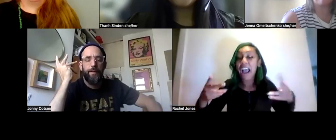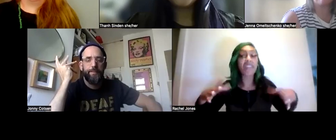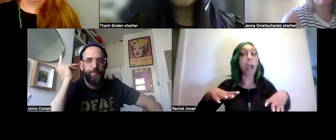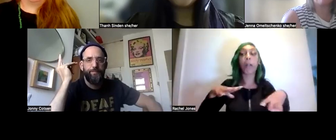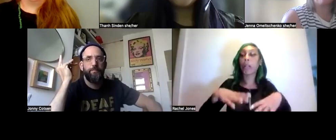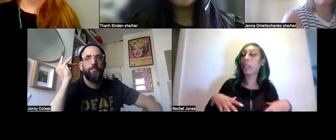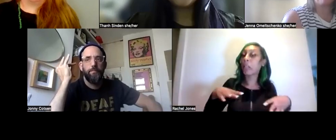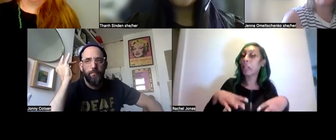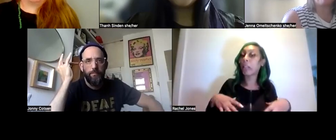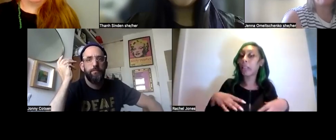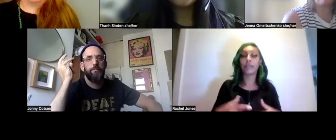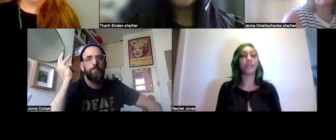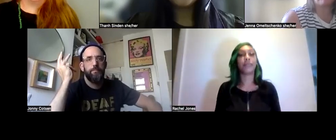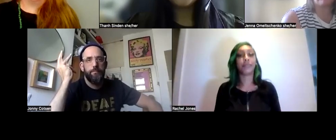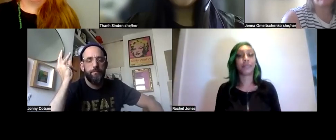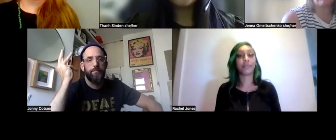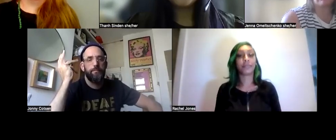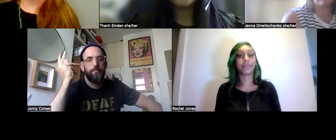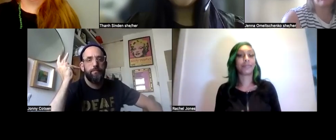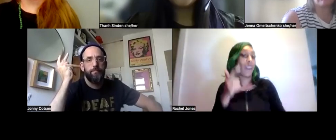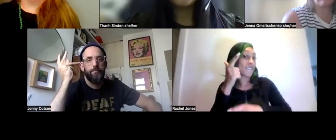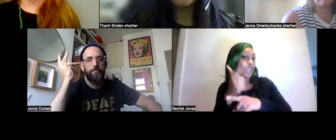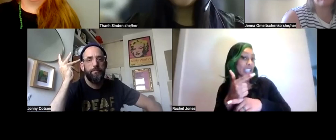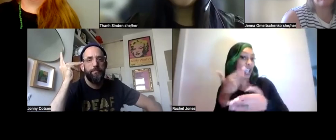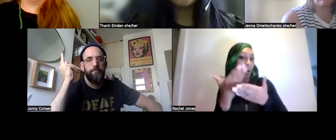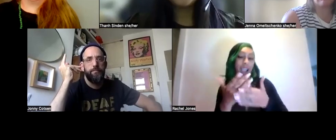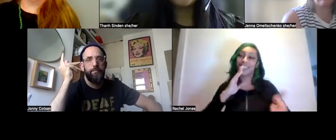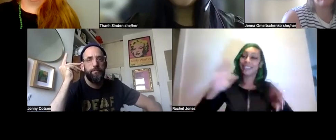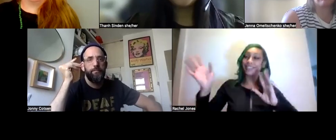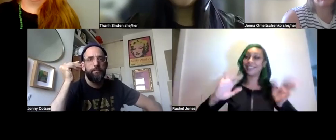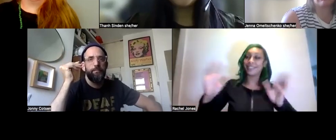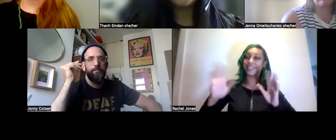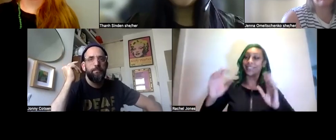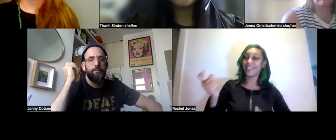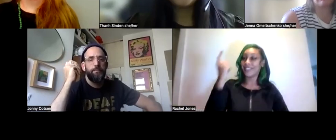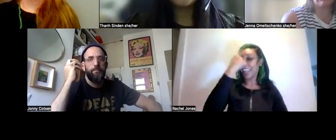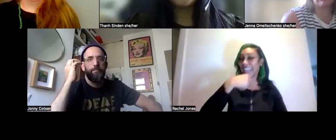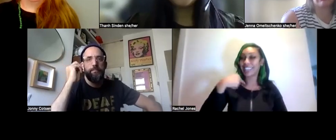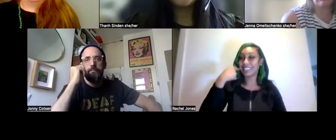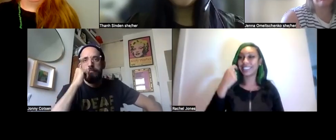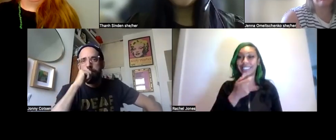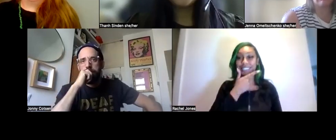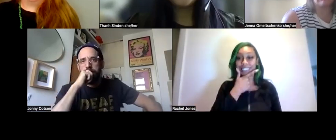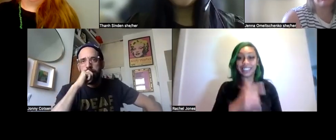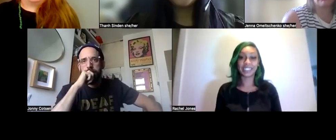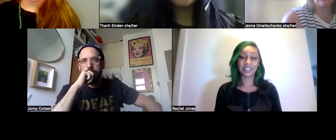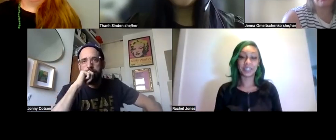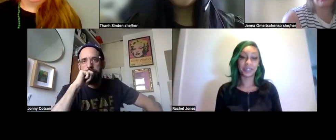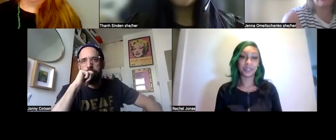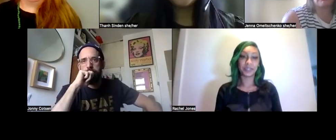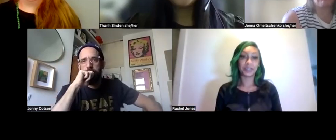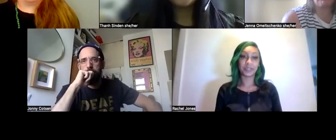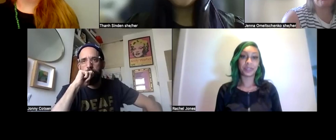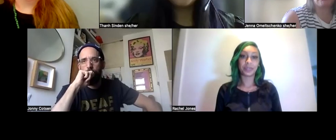please start with your video switched on to welcome our speakers and contributors. In participating in